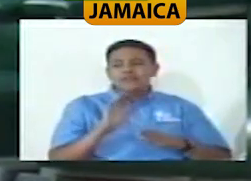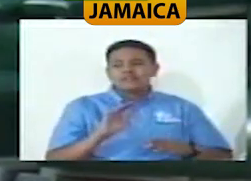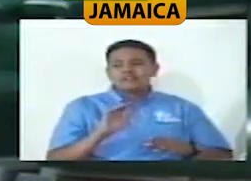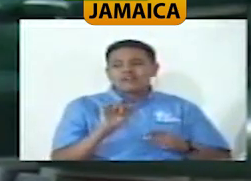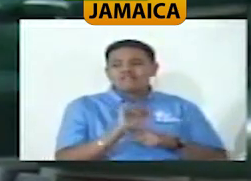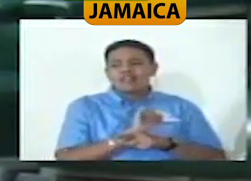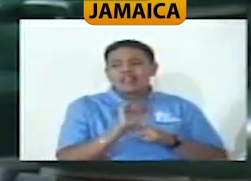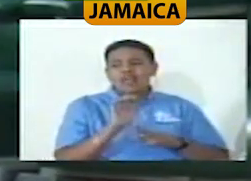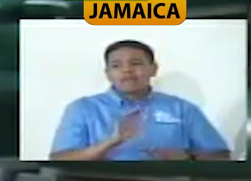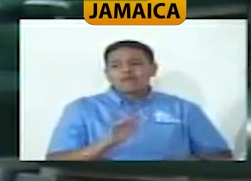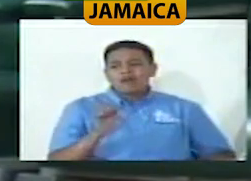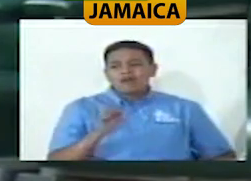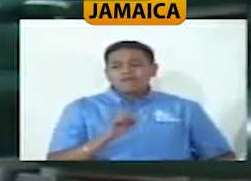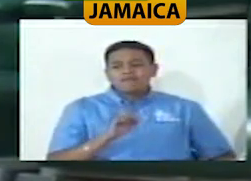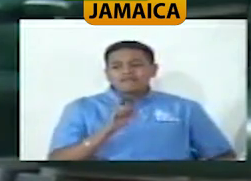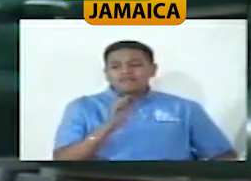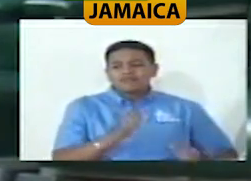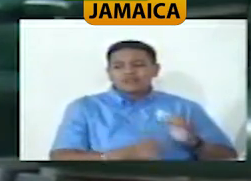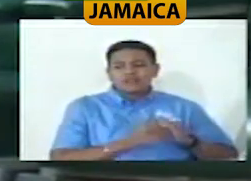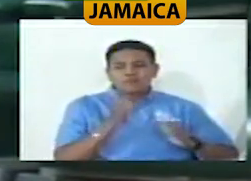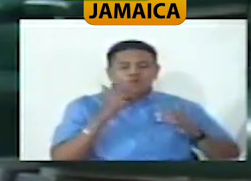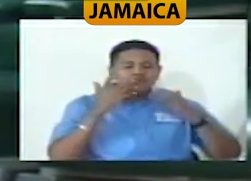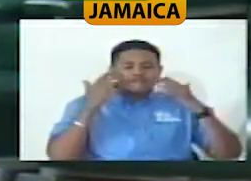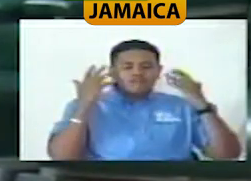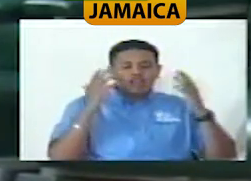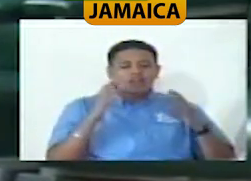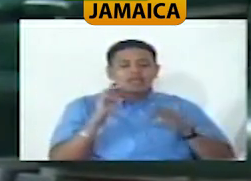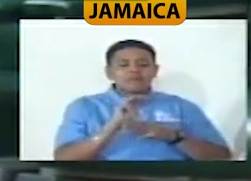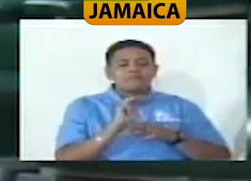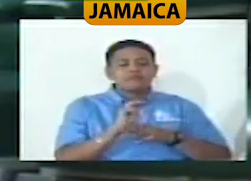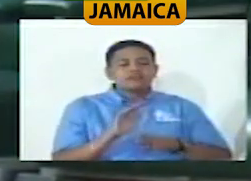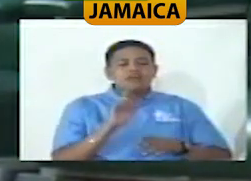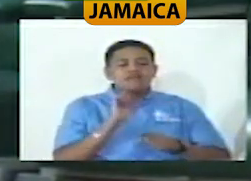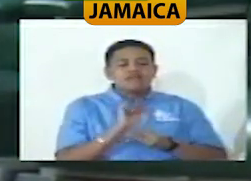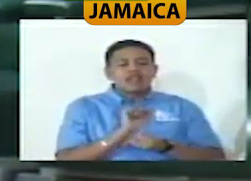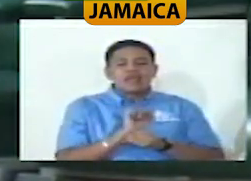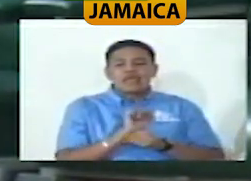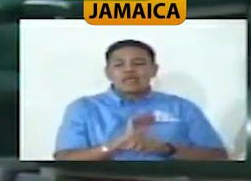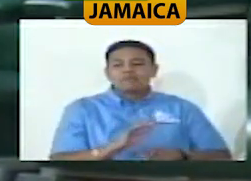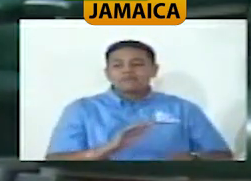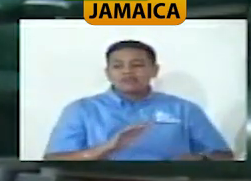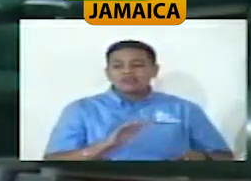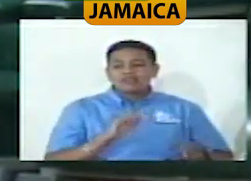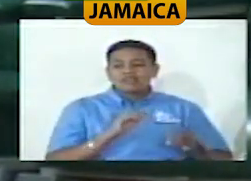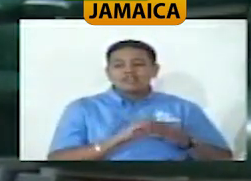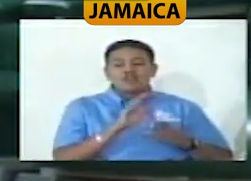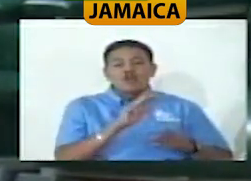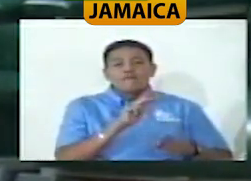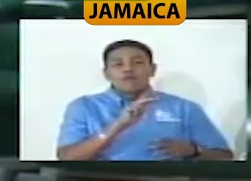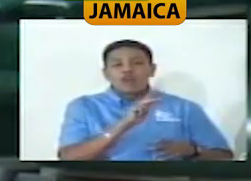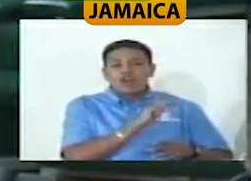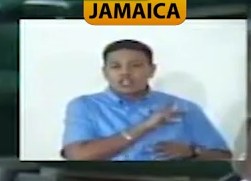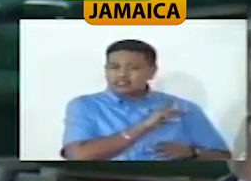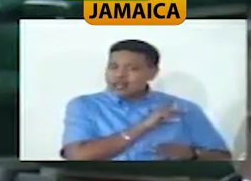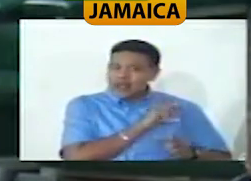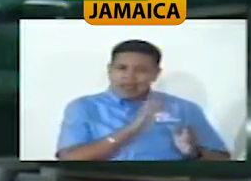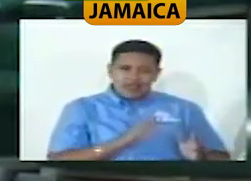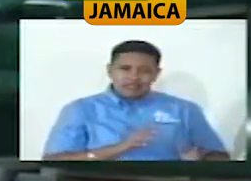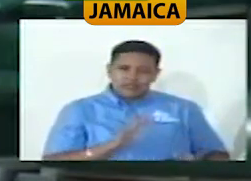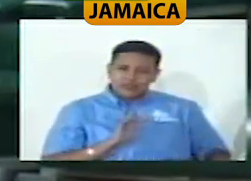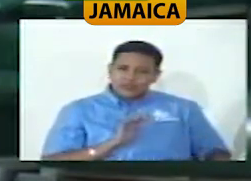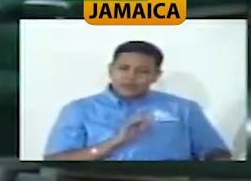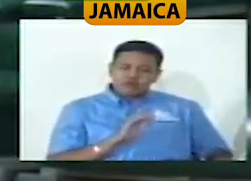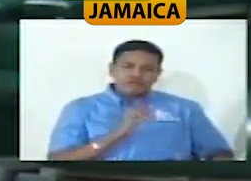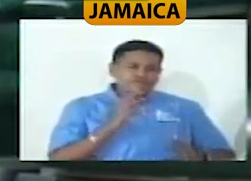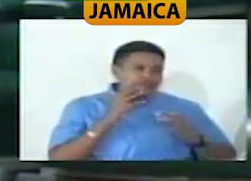labor. One of the most friendliest ministers of labor. In terms of her personality, in terms